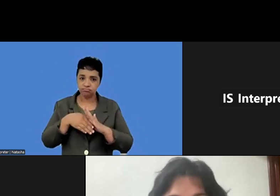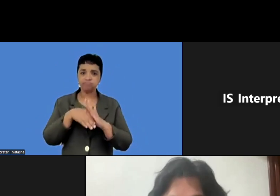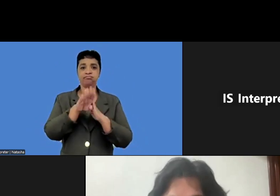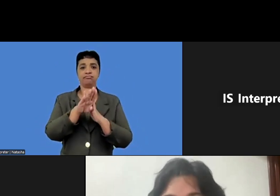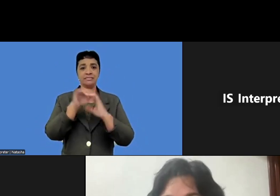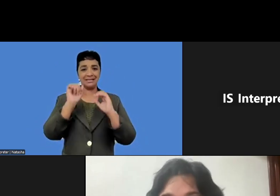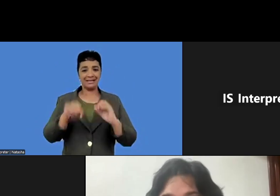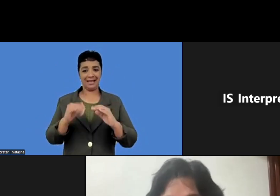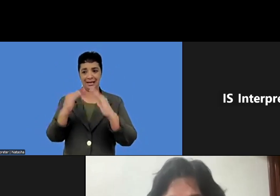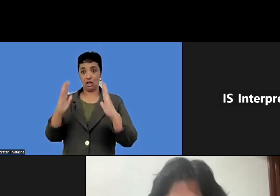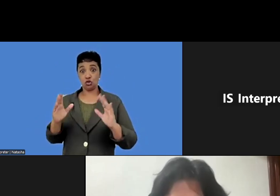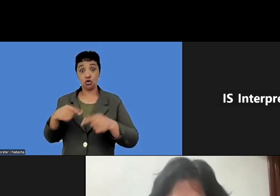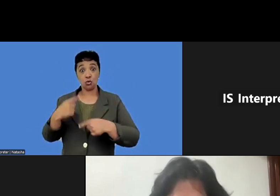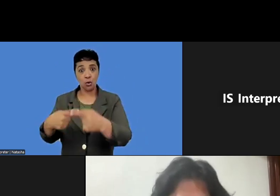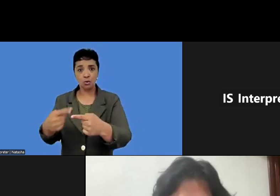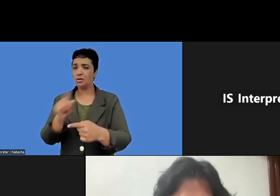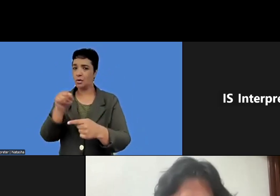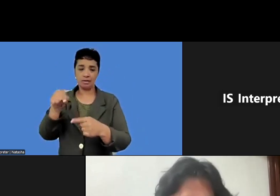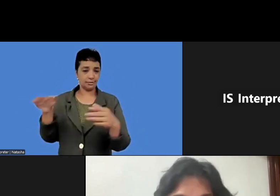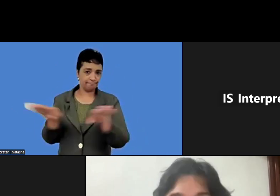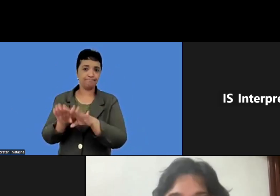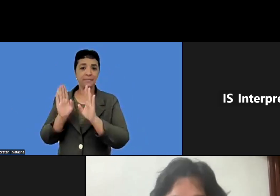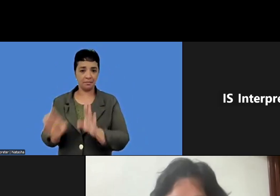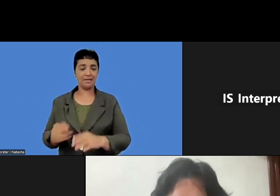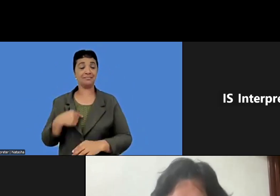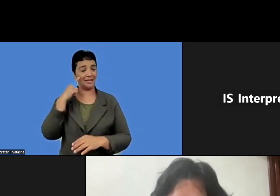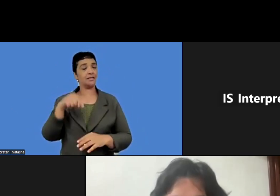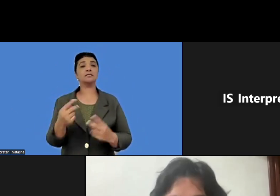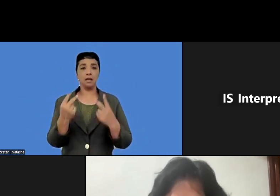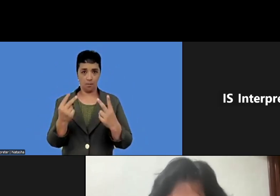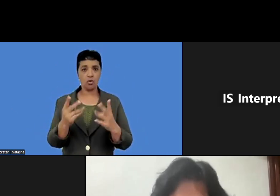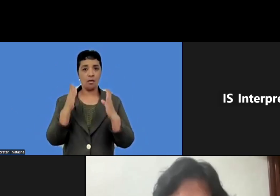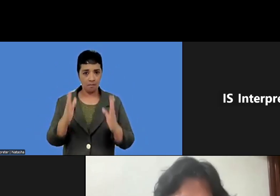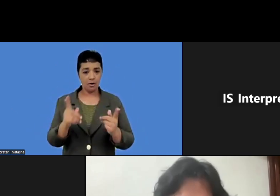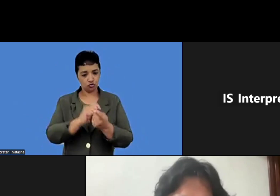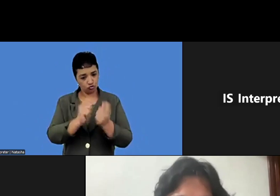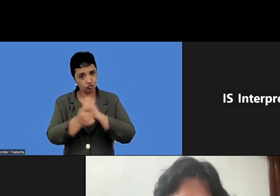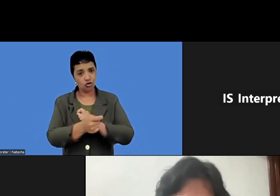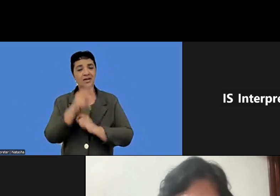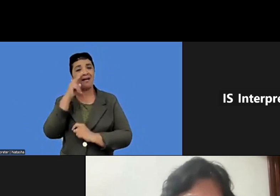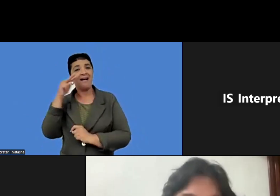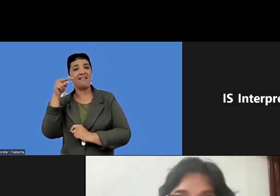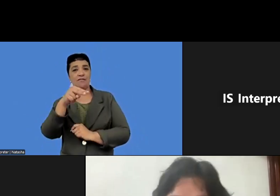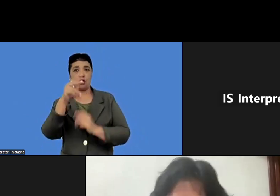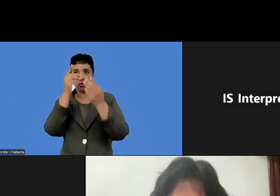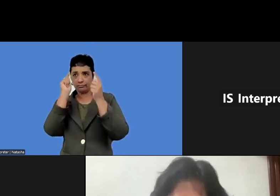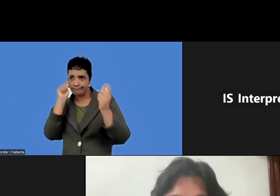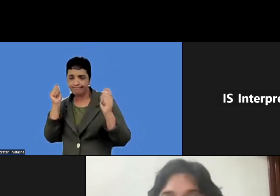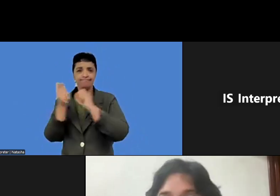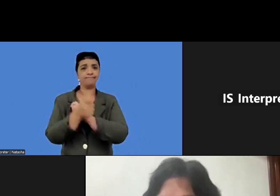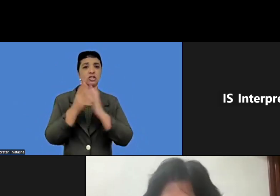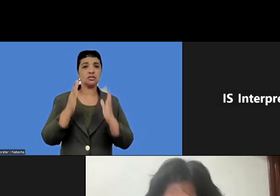I think this is a key element to change the perspective and the way we're